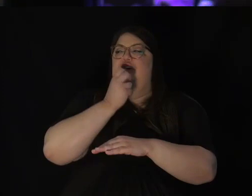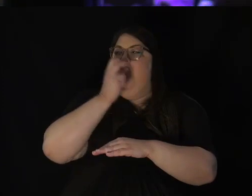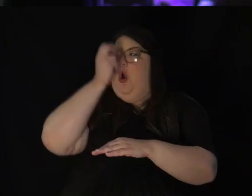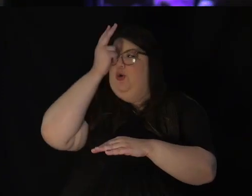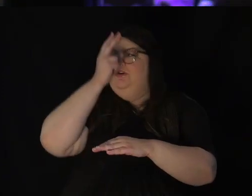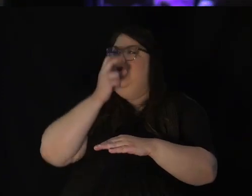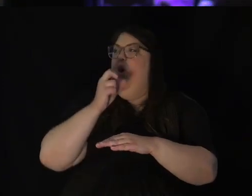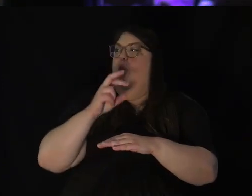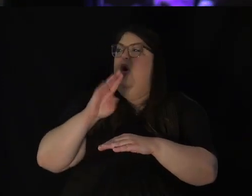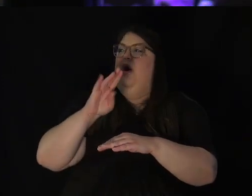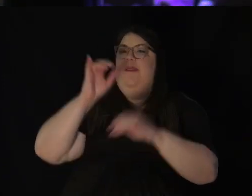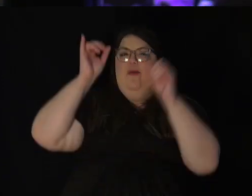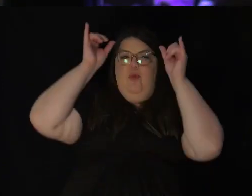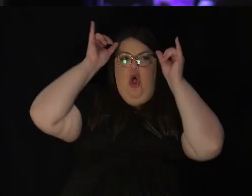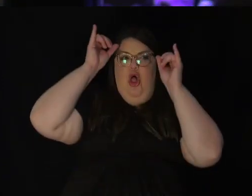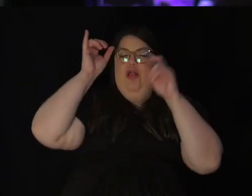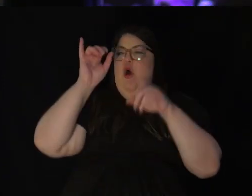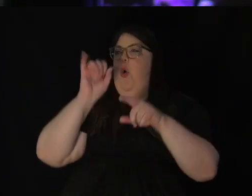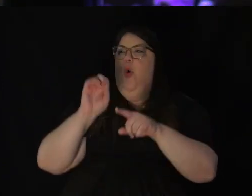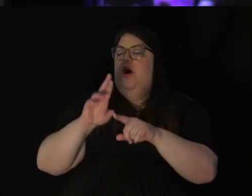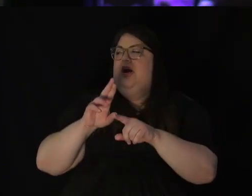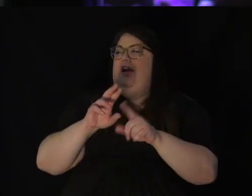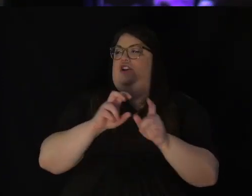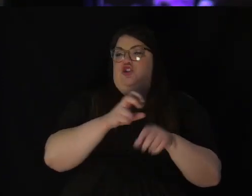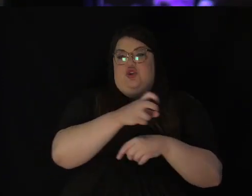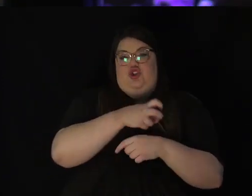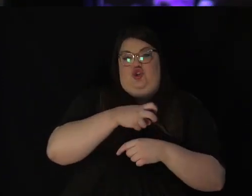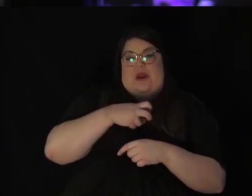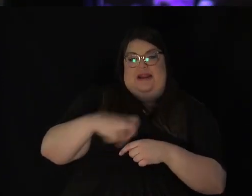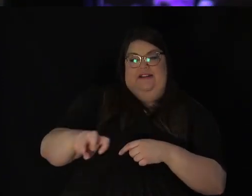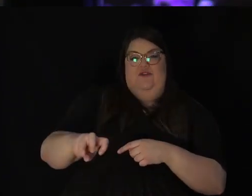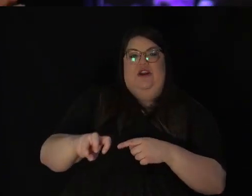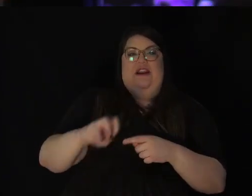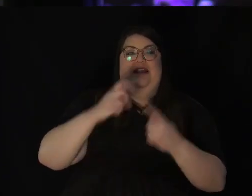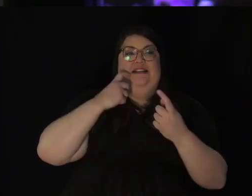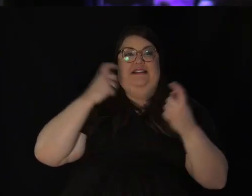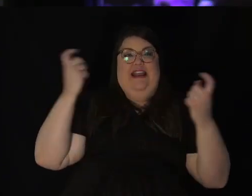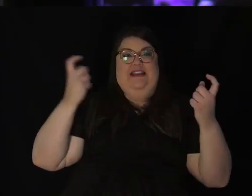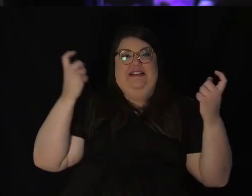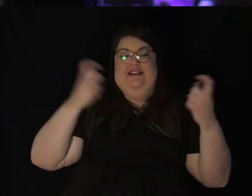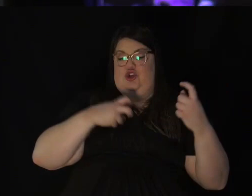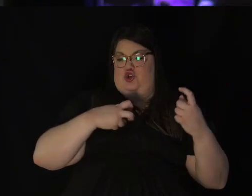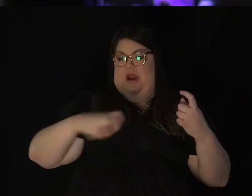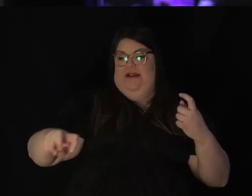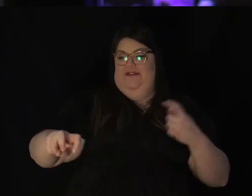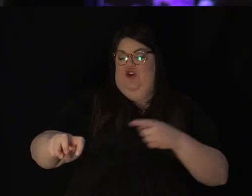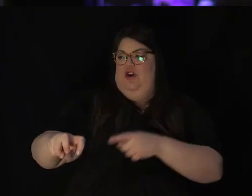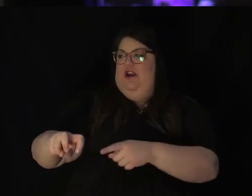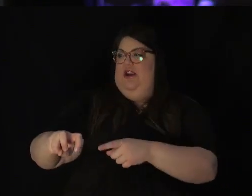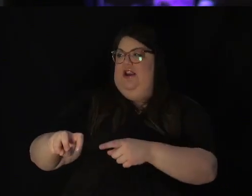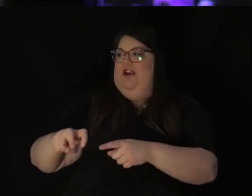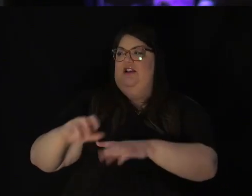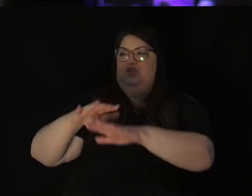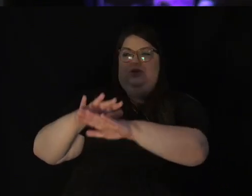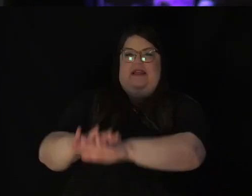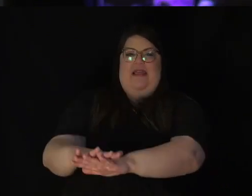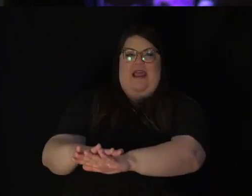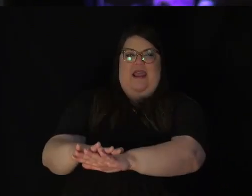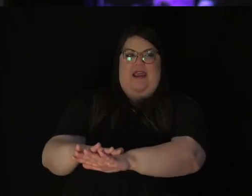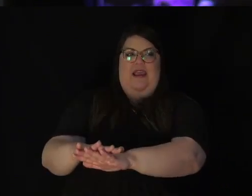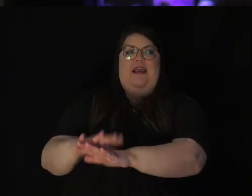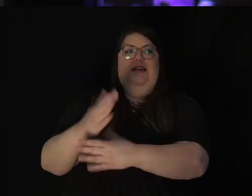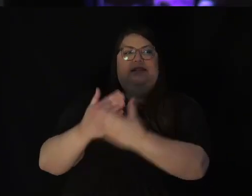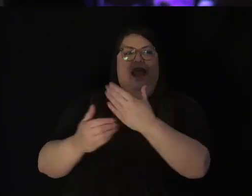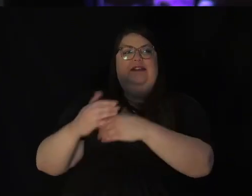the person or of the people onto the animal he sacrificed, he is to Samech his hands on the